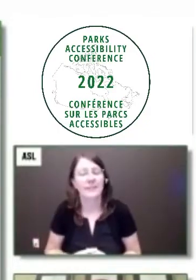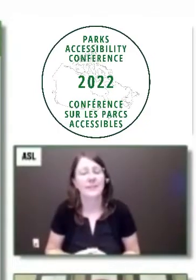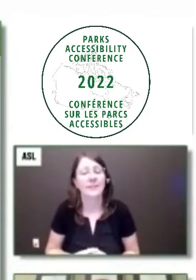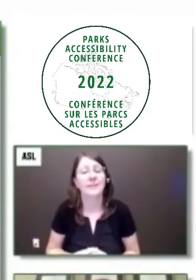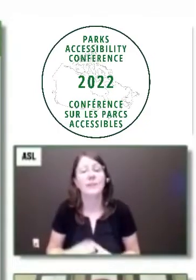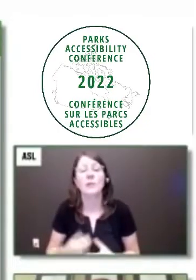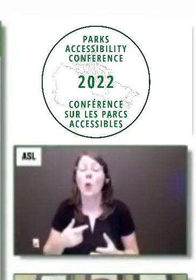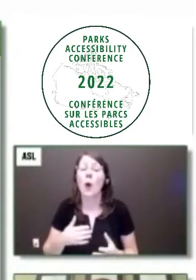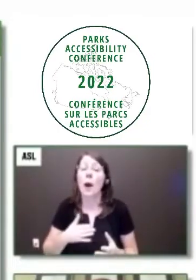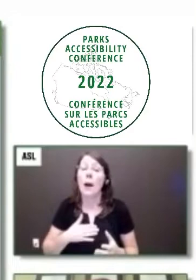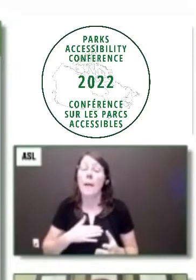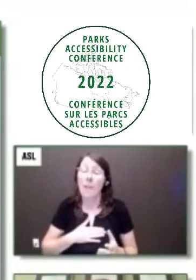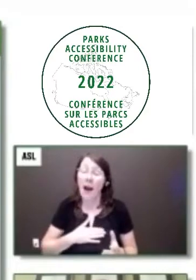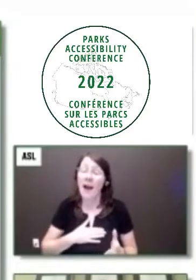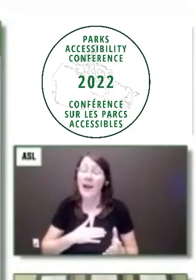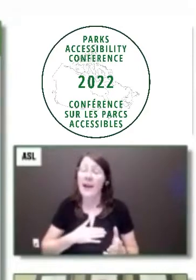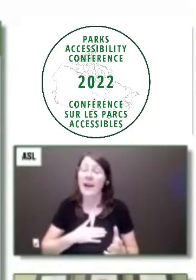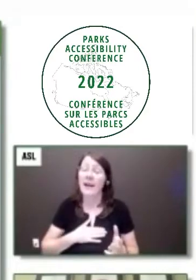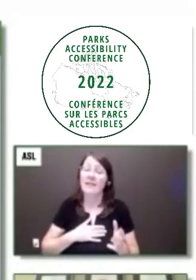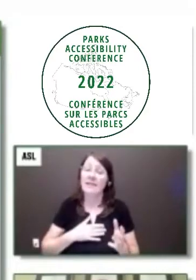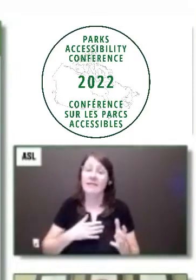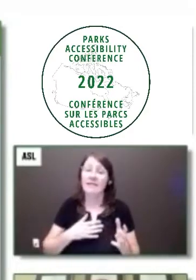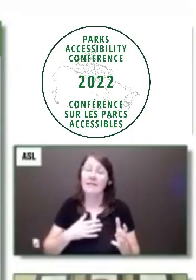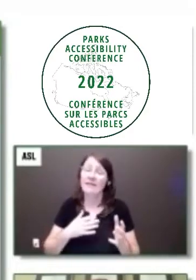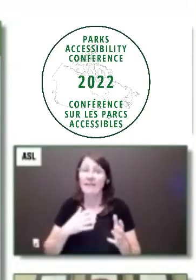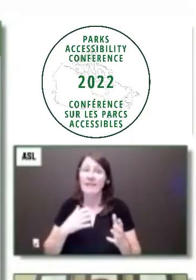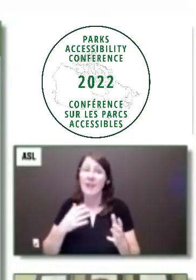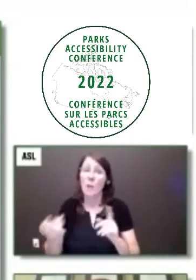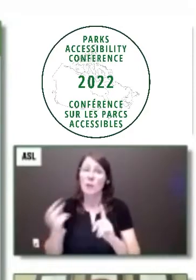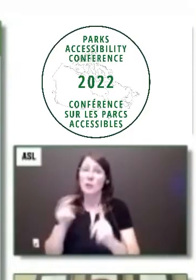GEMA, which builds on this idea of